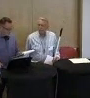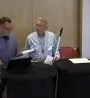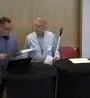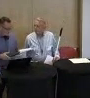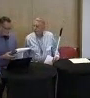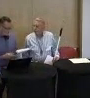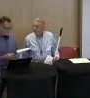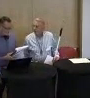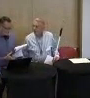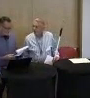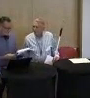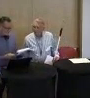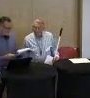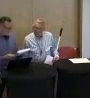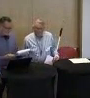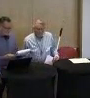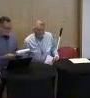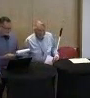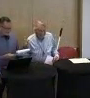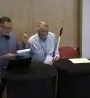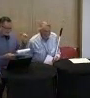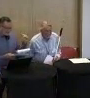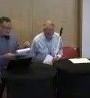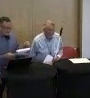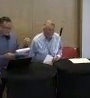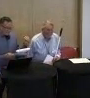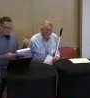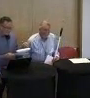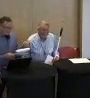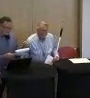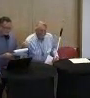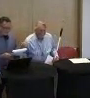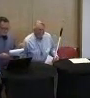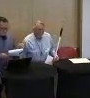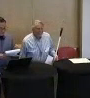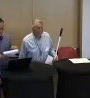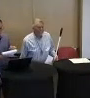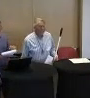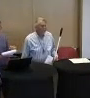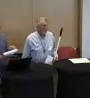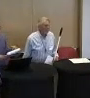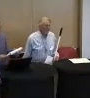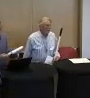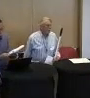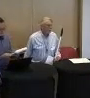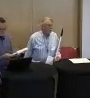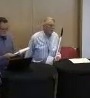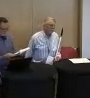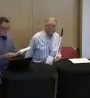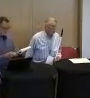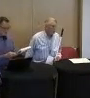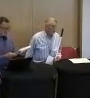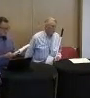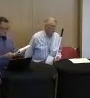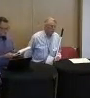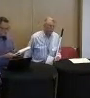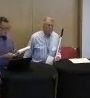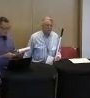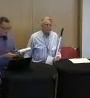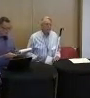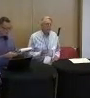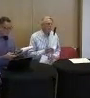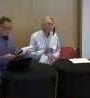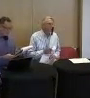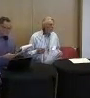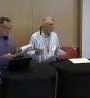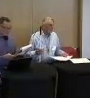50 years ago. Amen. Well, I'm going to bring you up to speed. He contributed to the formation of HumanWare, manufacturer of adaptive technologies for